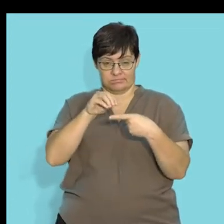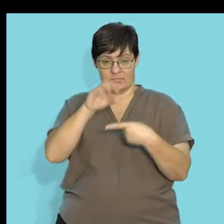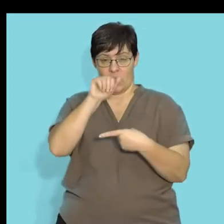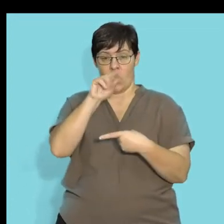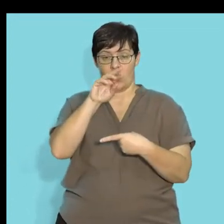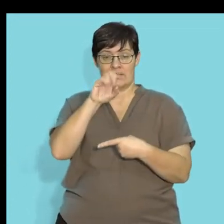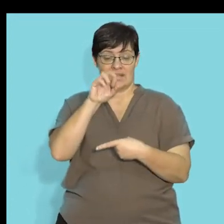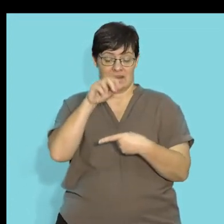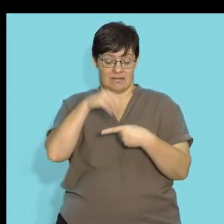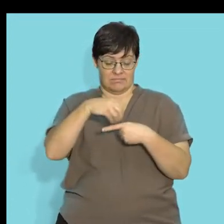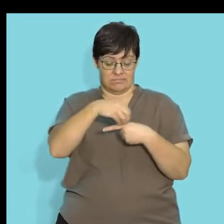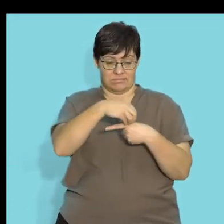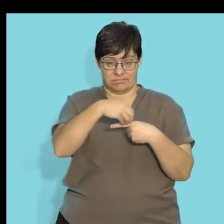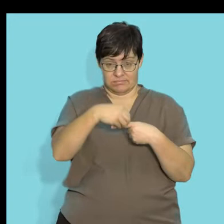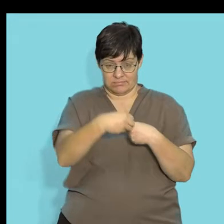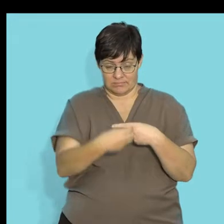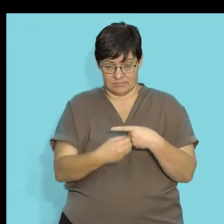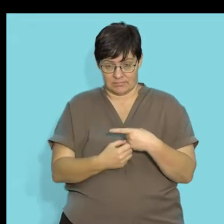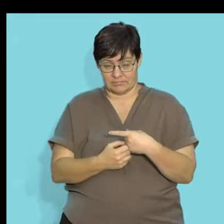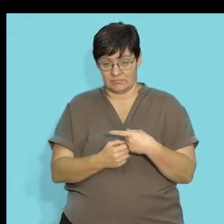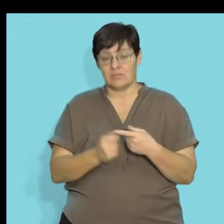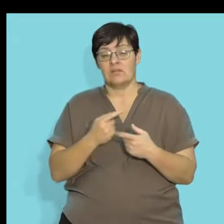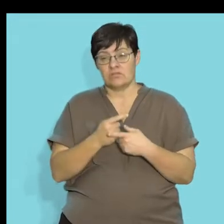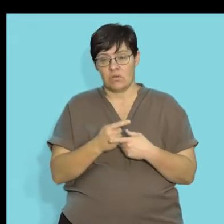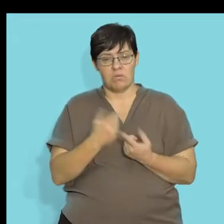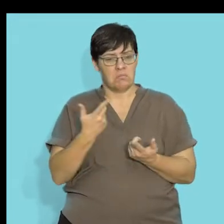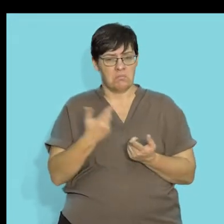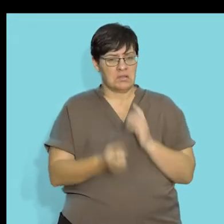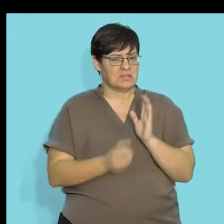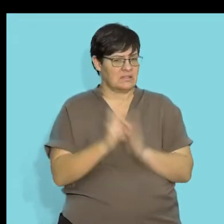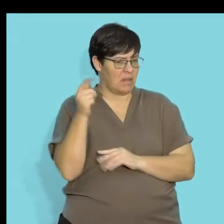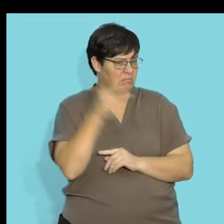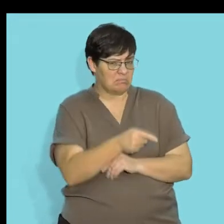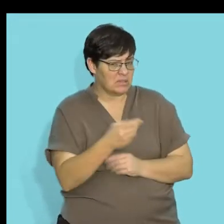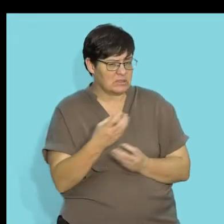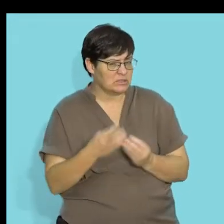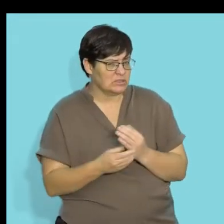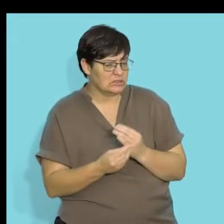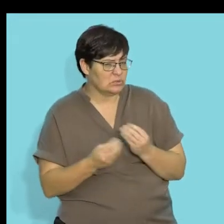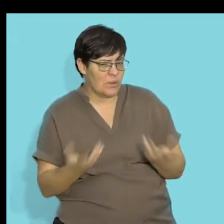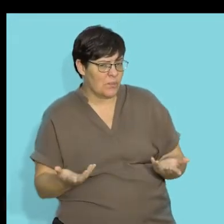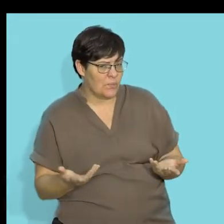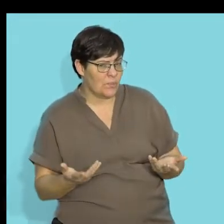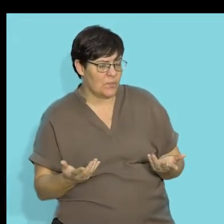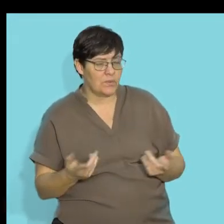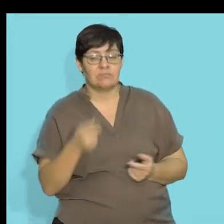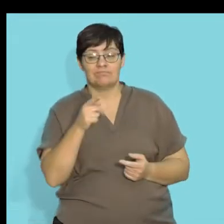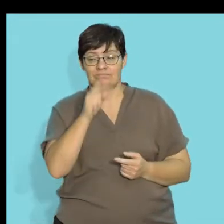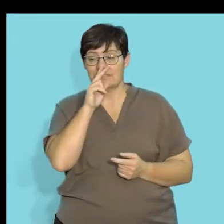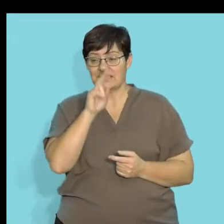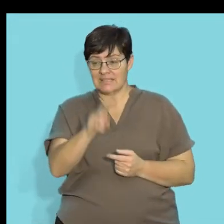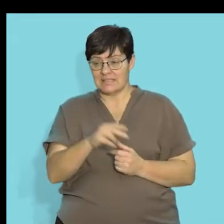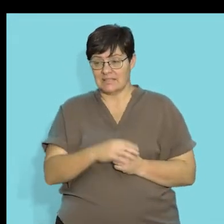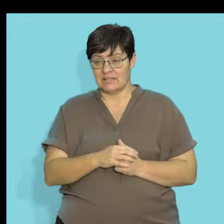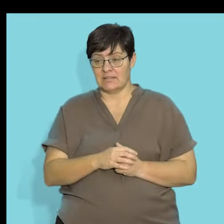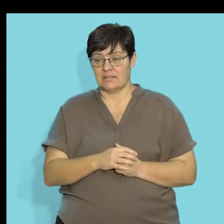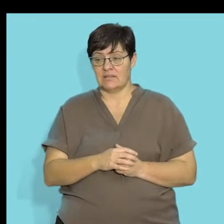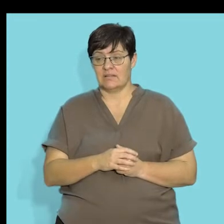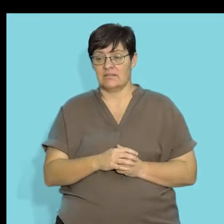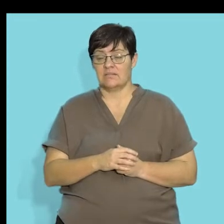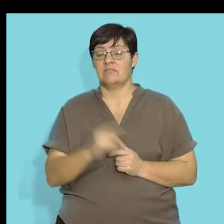auxins. How does this influence the development of the meristematic tissue? Interesting. We see now that the